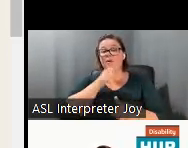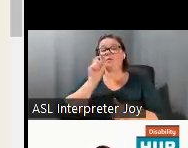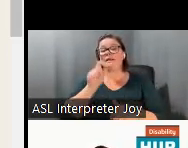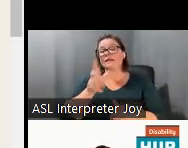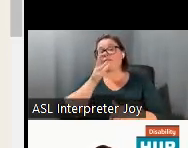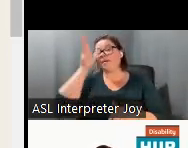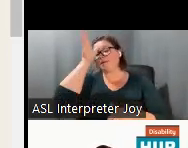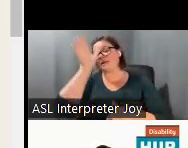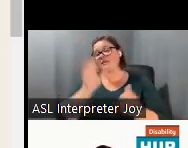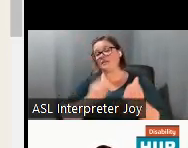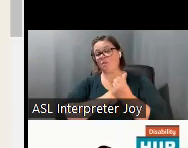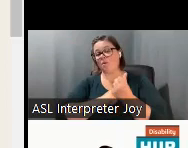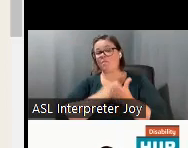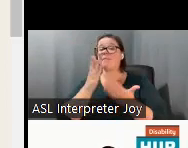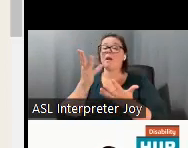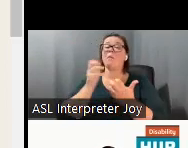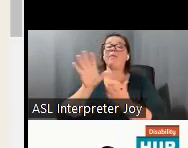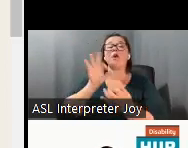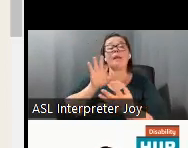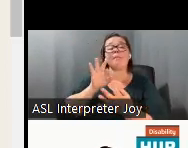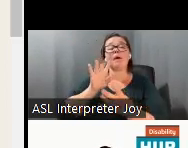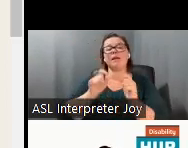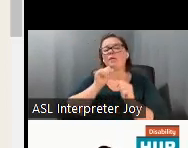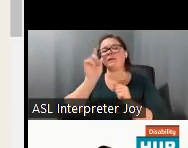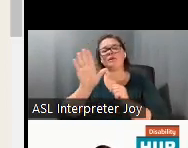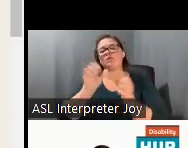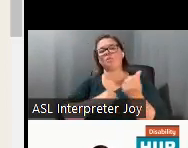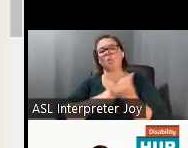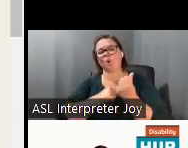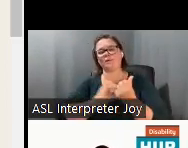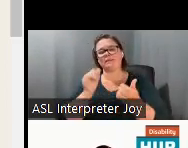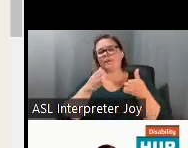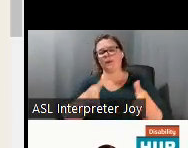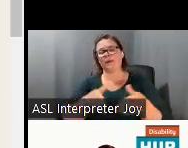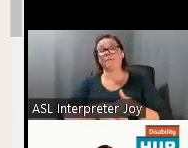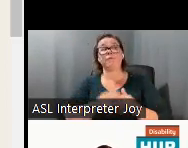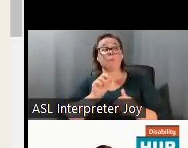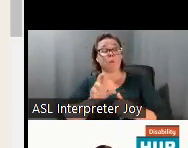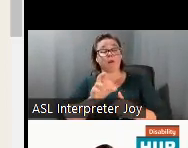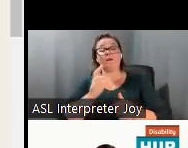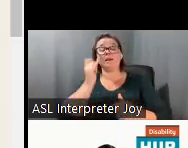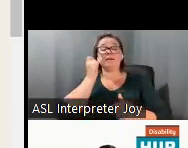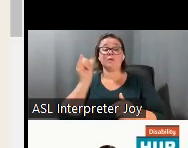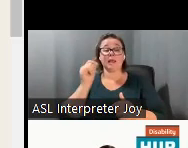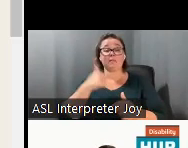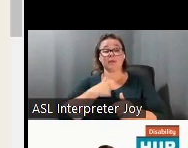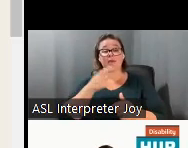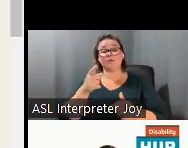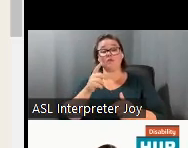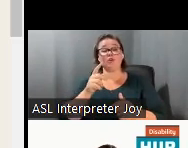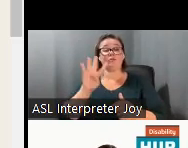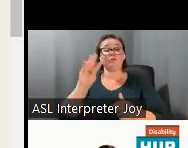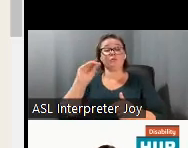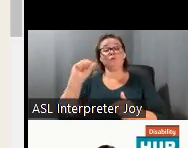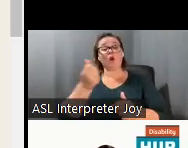dad's support. I want their input, but I don't need their support in the same way. Or if you're like me and you're in your late 40s,